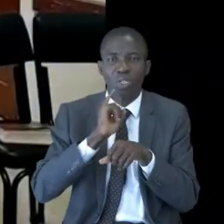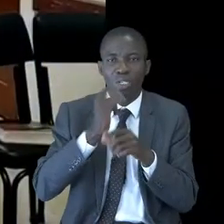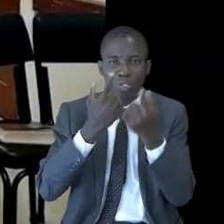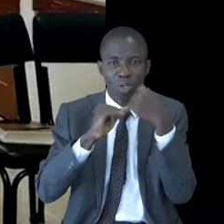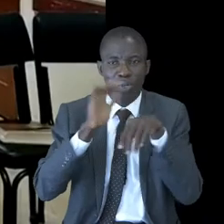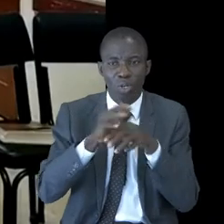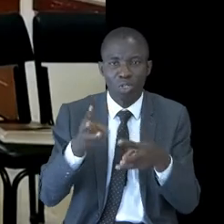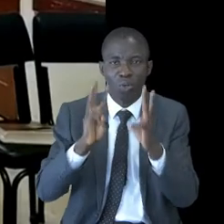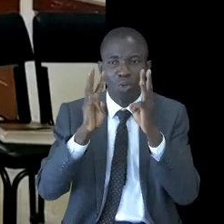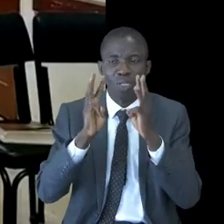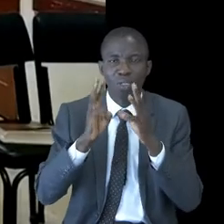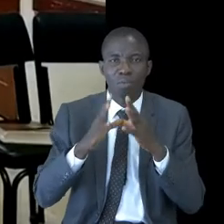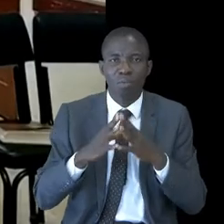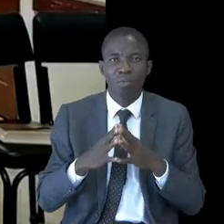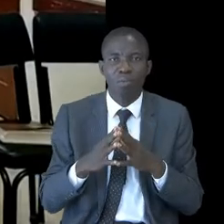You had a miracle.